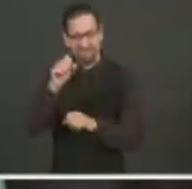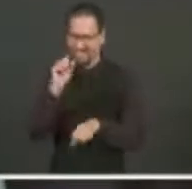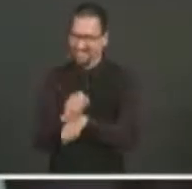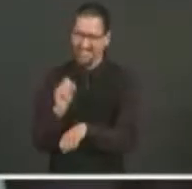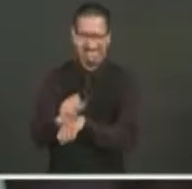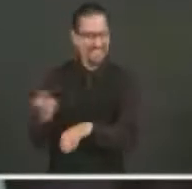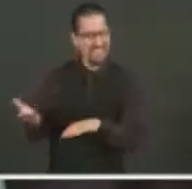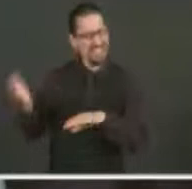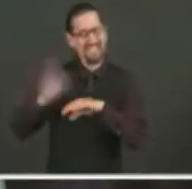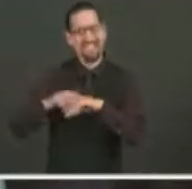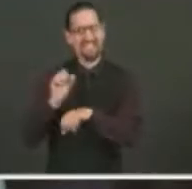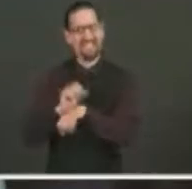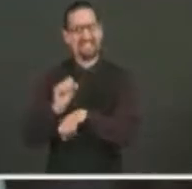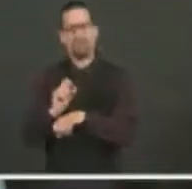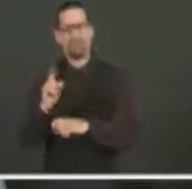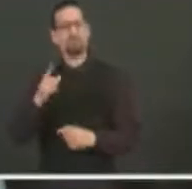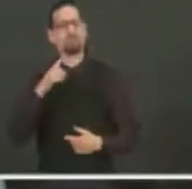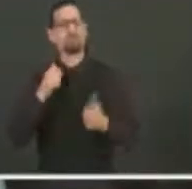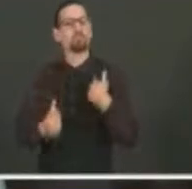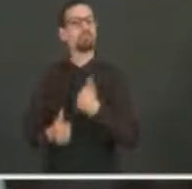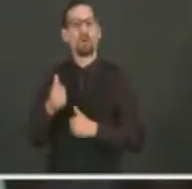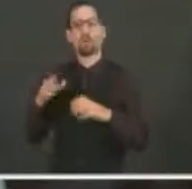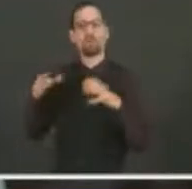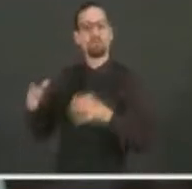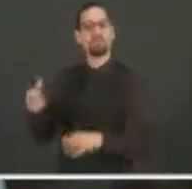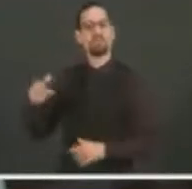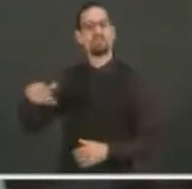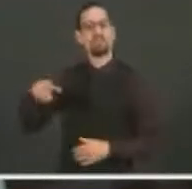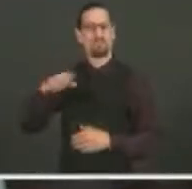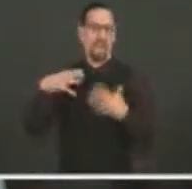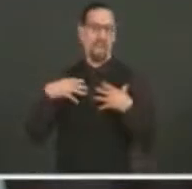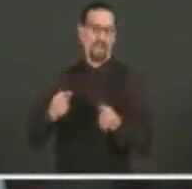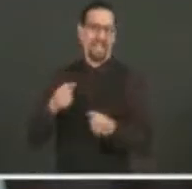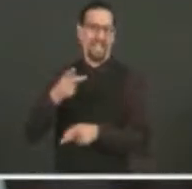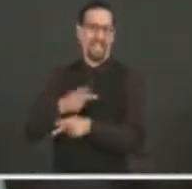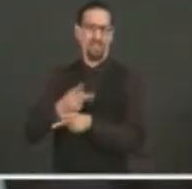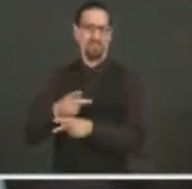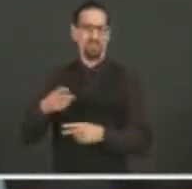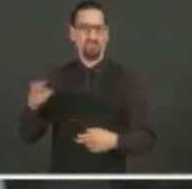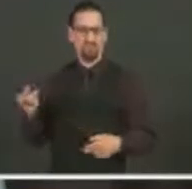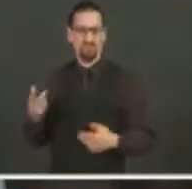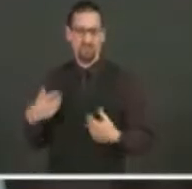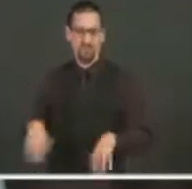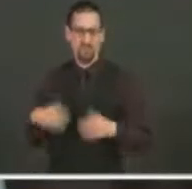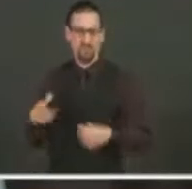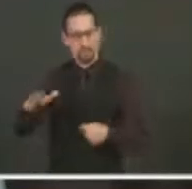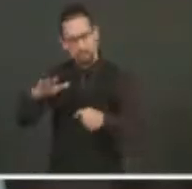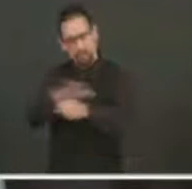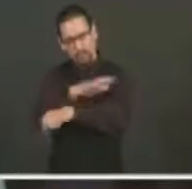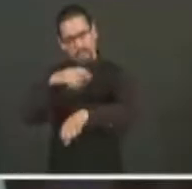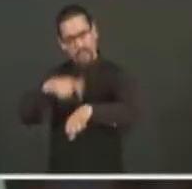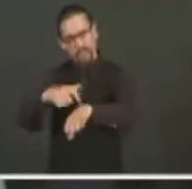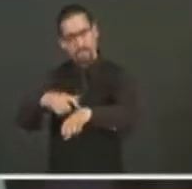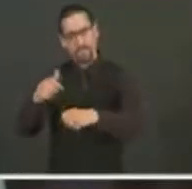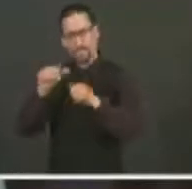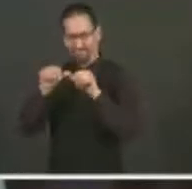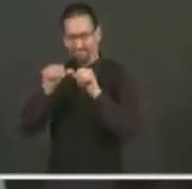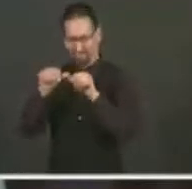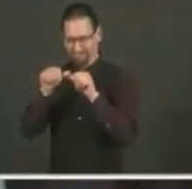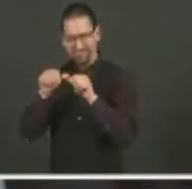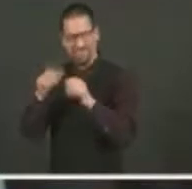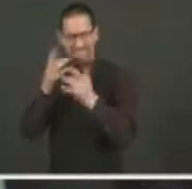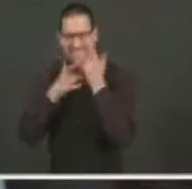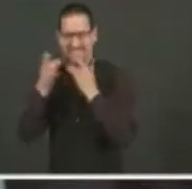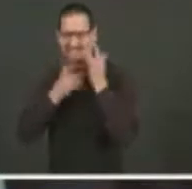in healthcare on the front lines, often working full time and not making ends meet, and having to deal with COVID. So